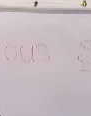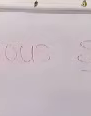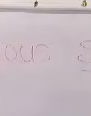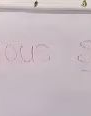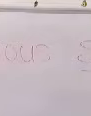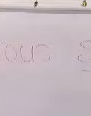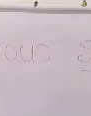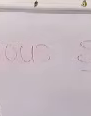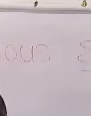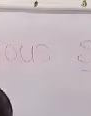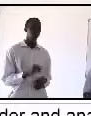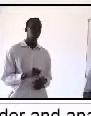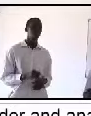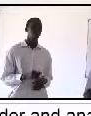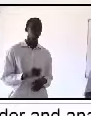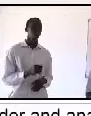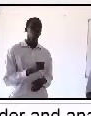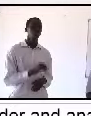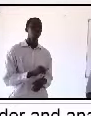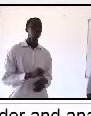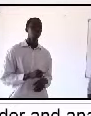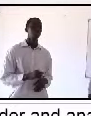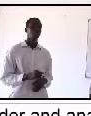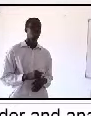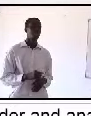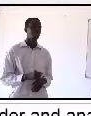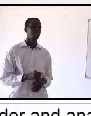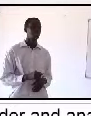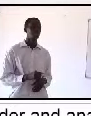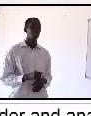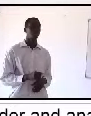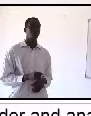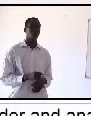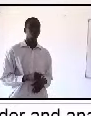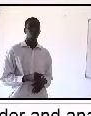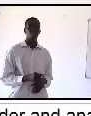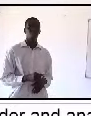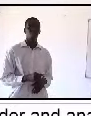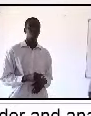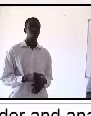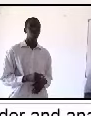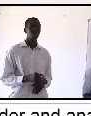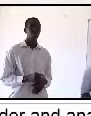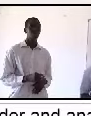to secrete the sweat. Also, the sympathetic nervous system induces